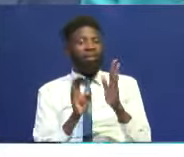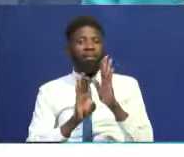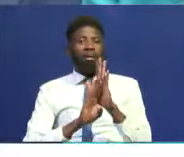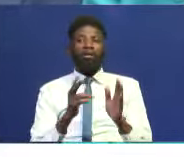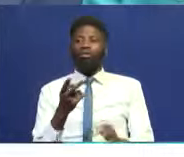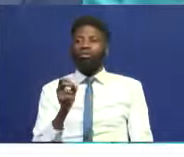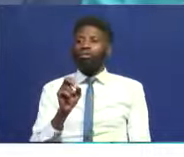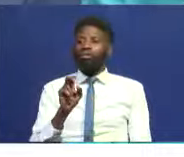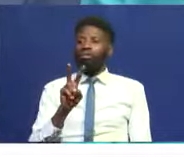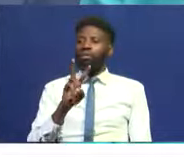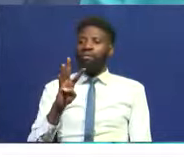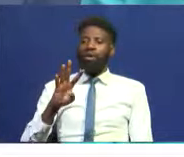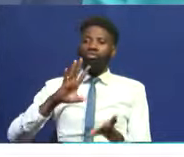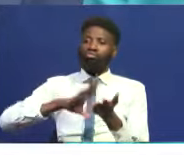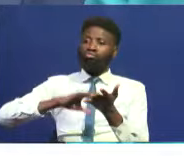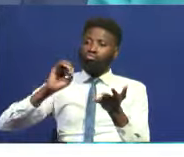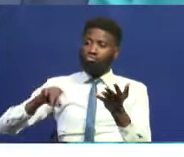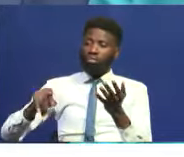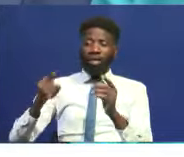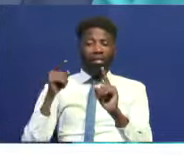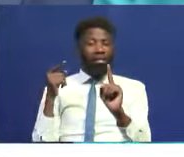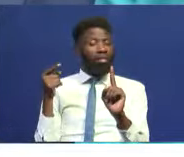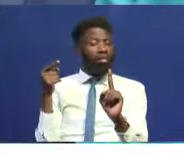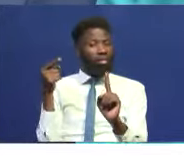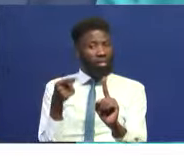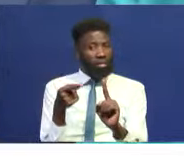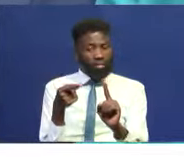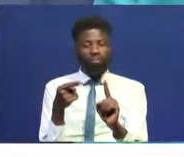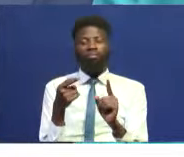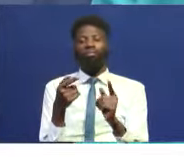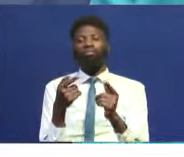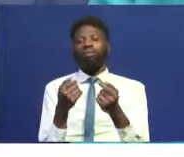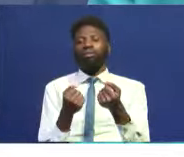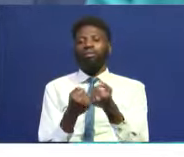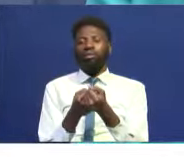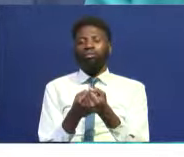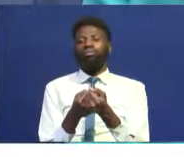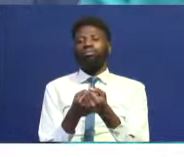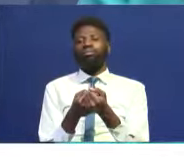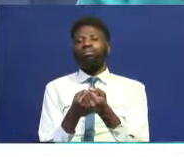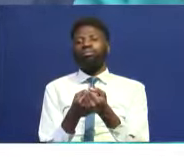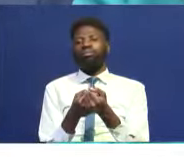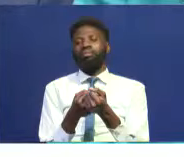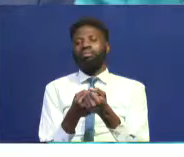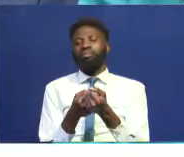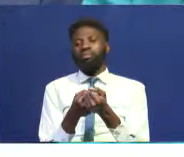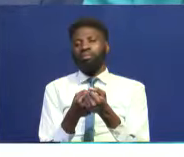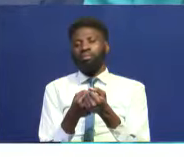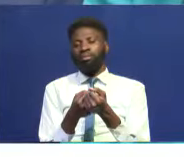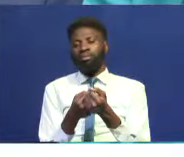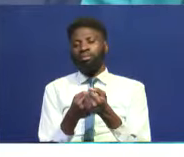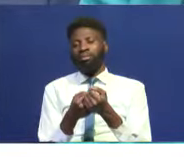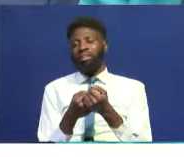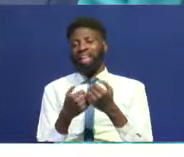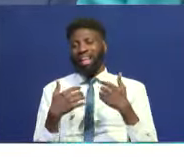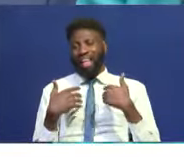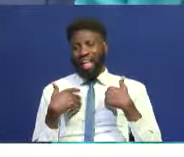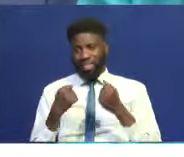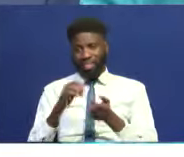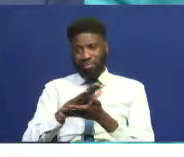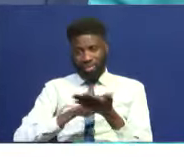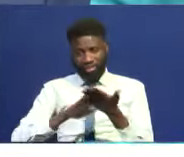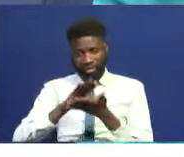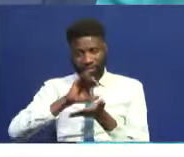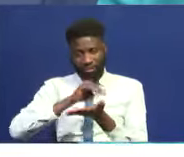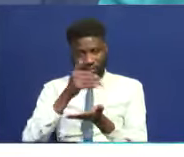2024 that sought to finance the Primary Healthcare Fund and the Emergency Chronic and Critical Illness Fund,